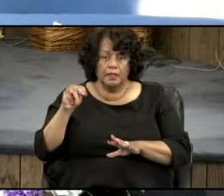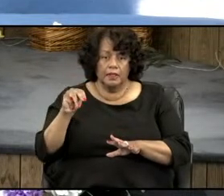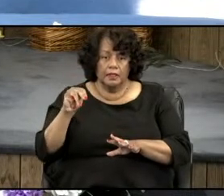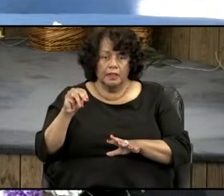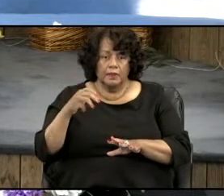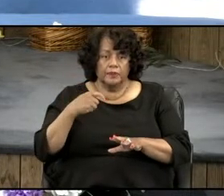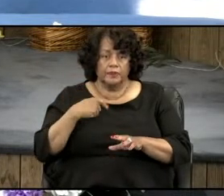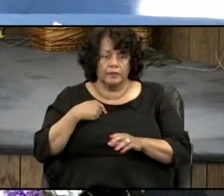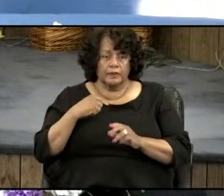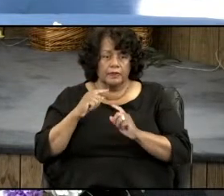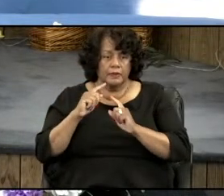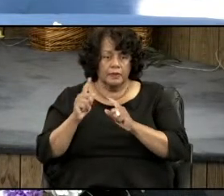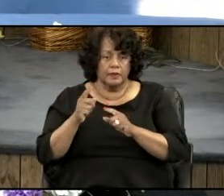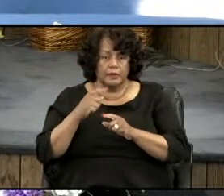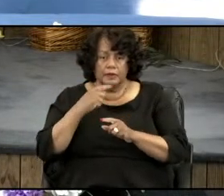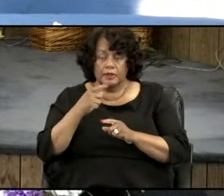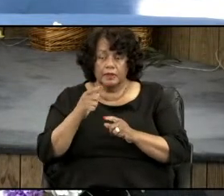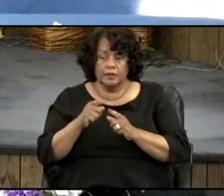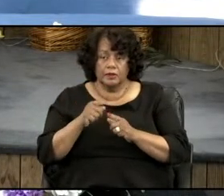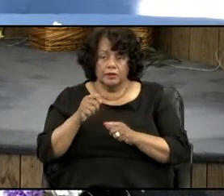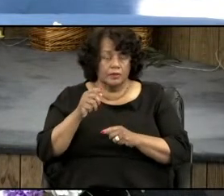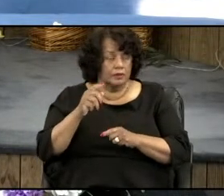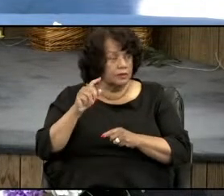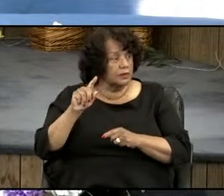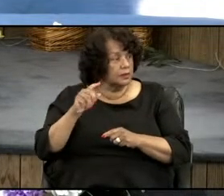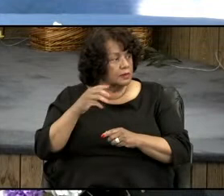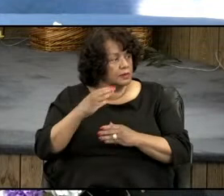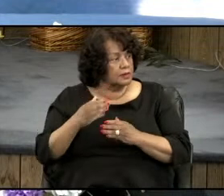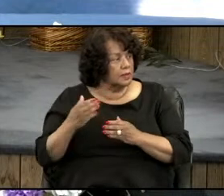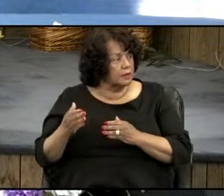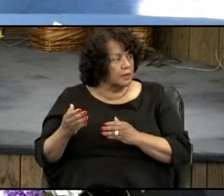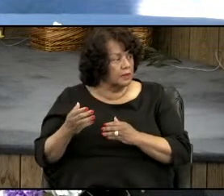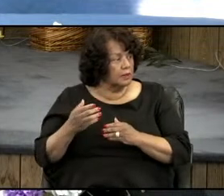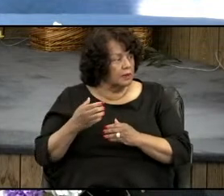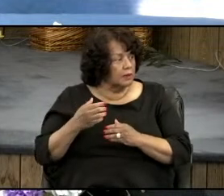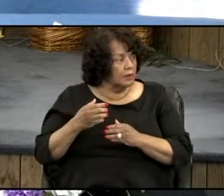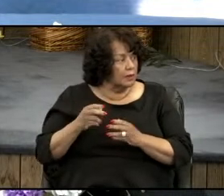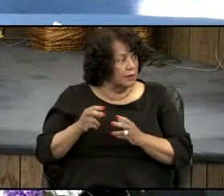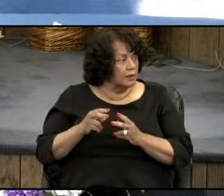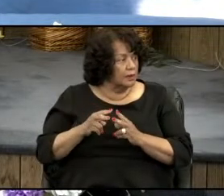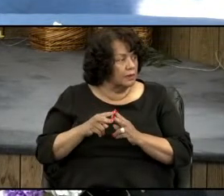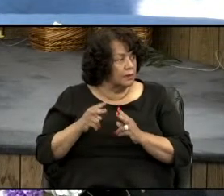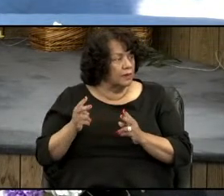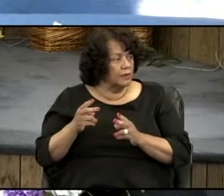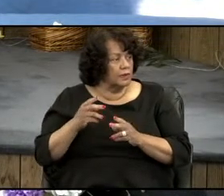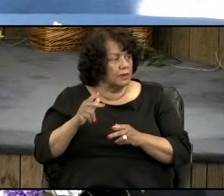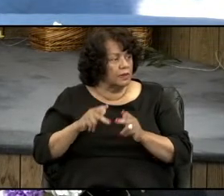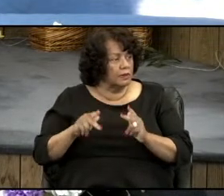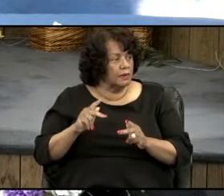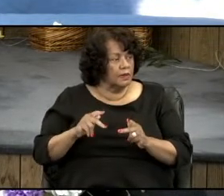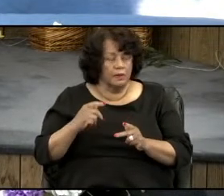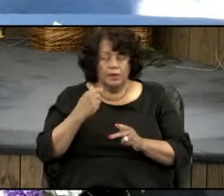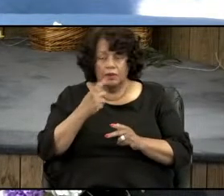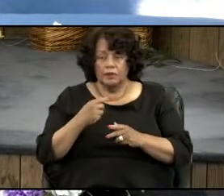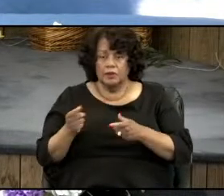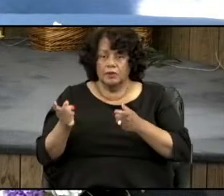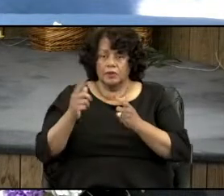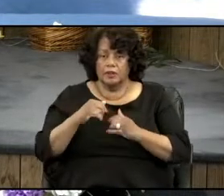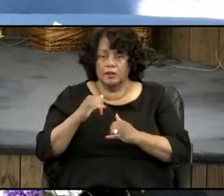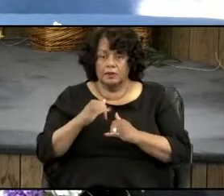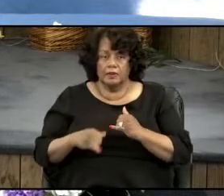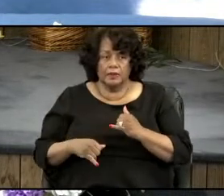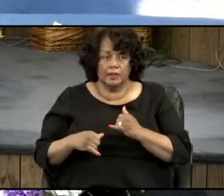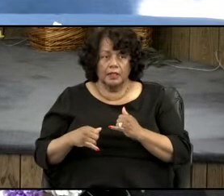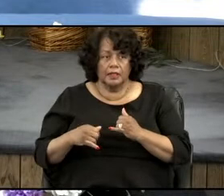I already know I have a little bit of prophecy in me. The very people who come late are the ones that be talking about, why are we here